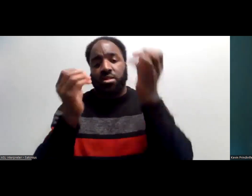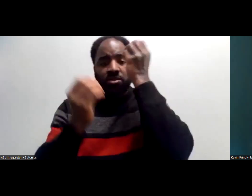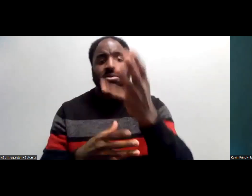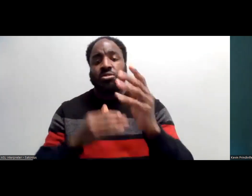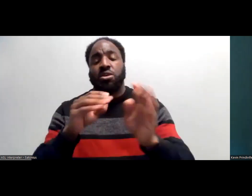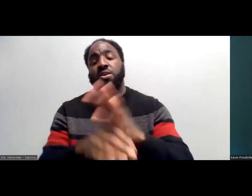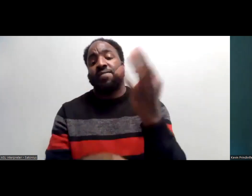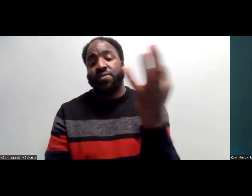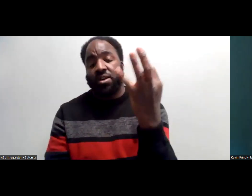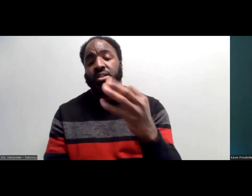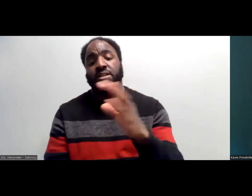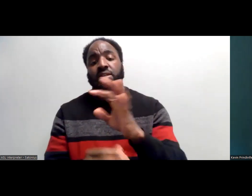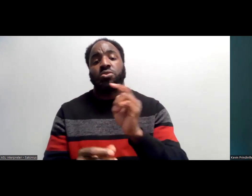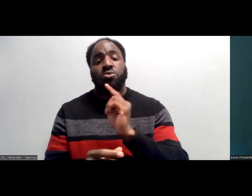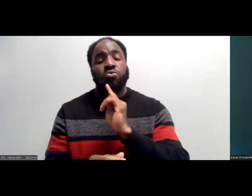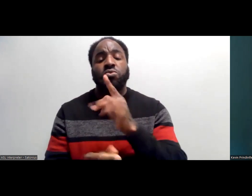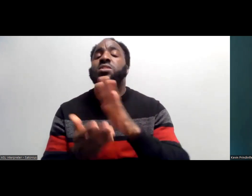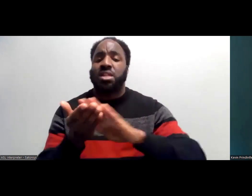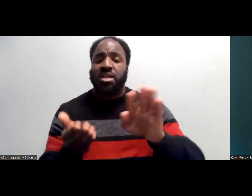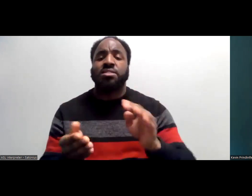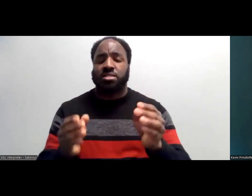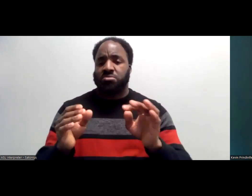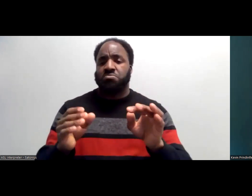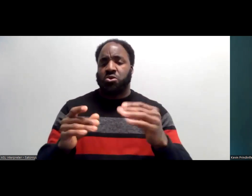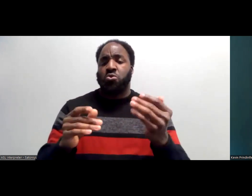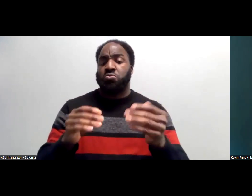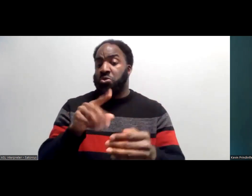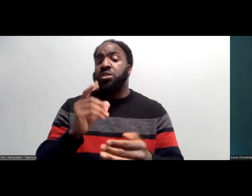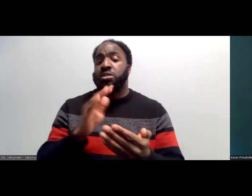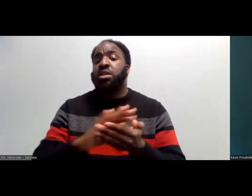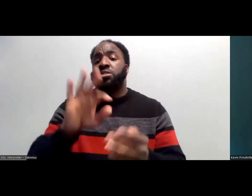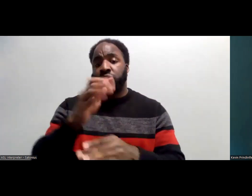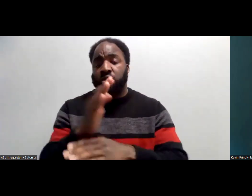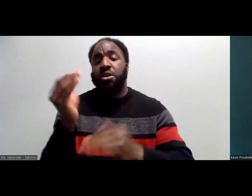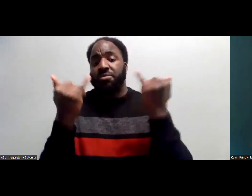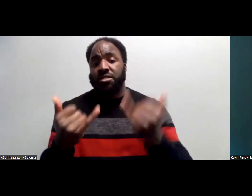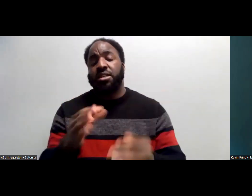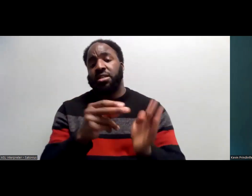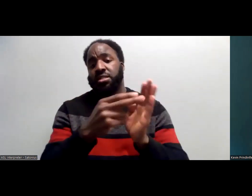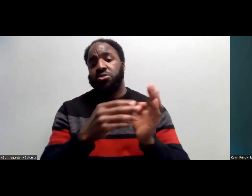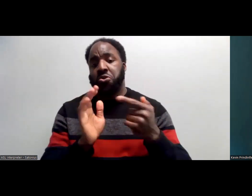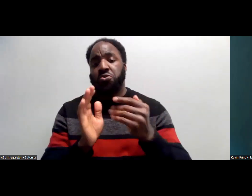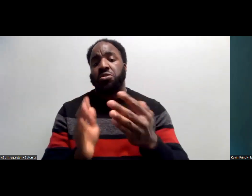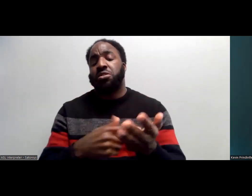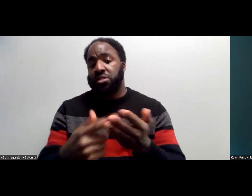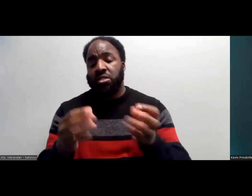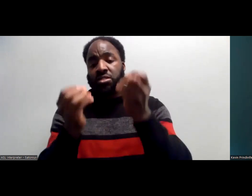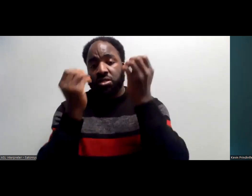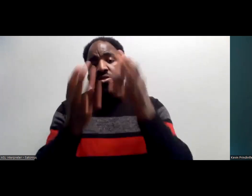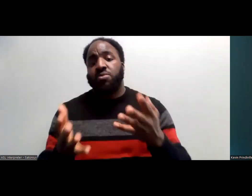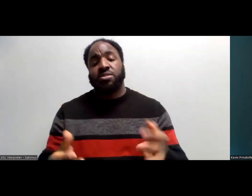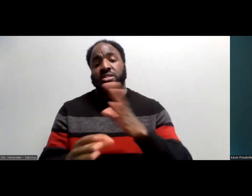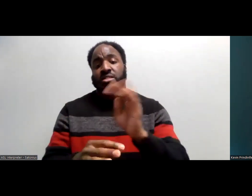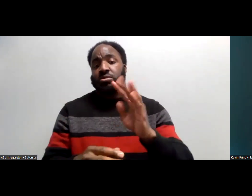Friday, really nicely done today, highlighting that information. We're continuing to dig into the